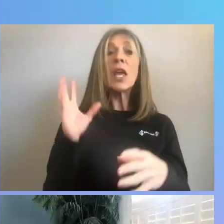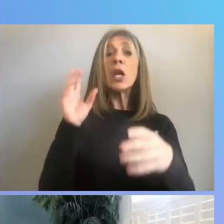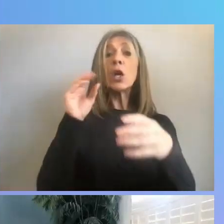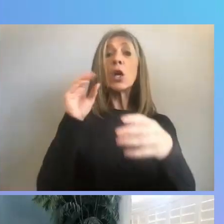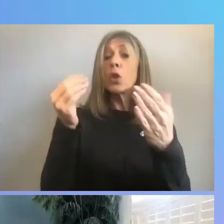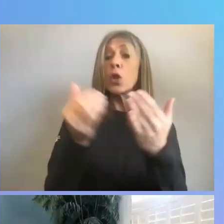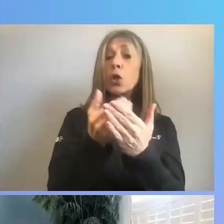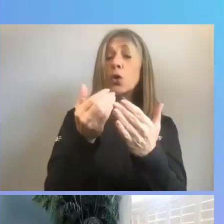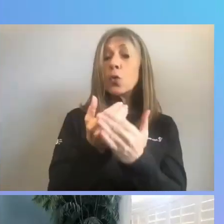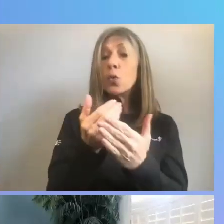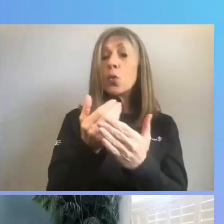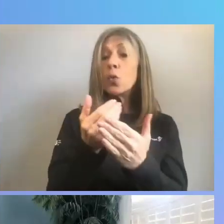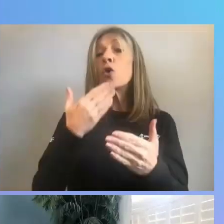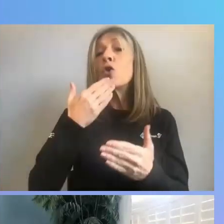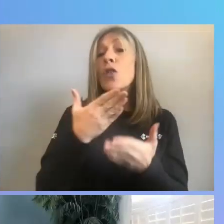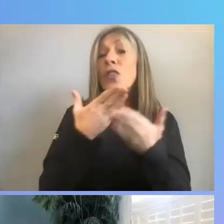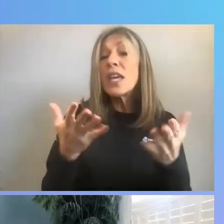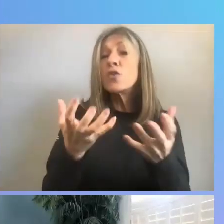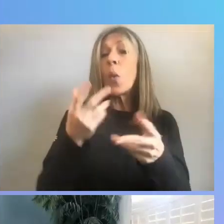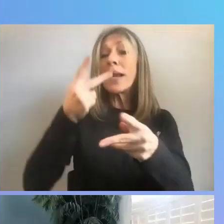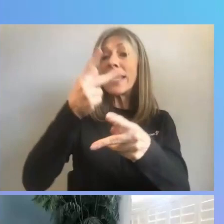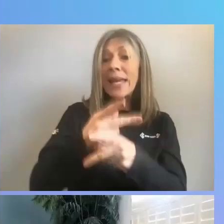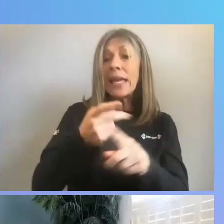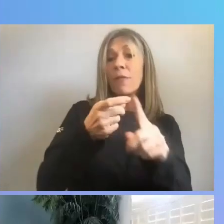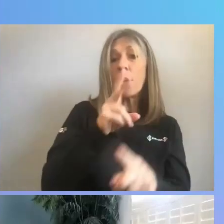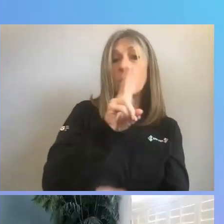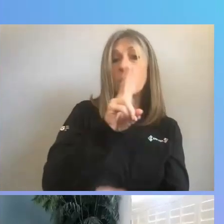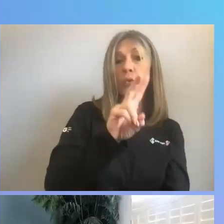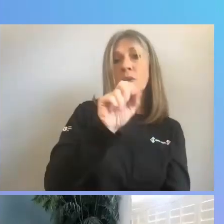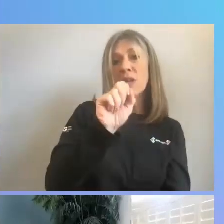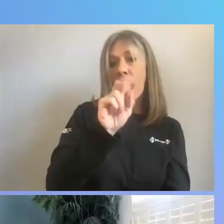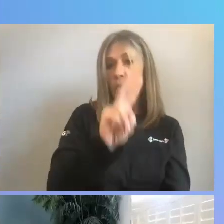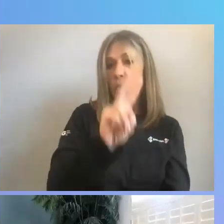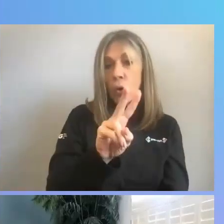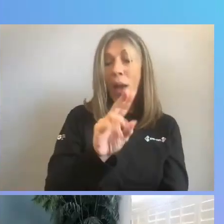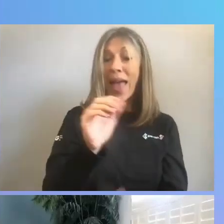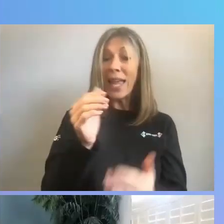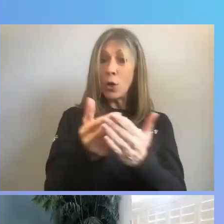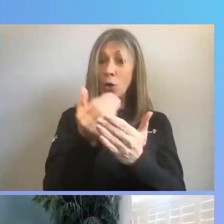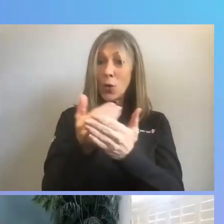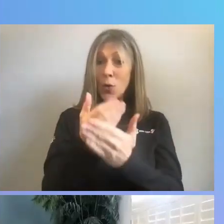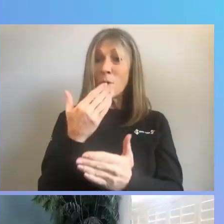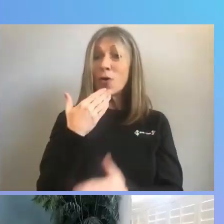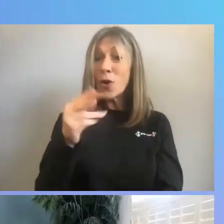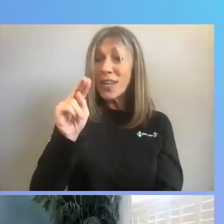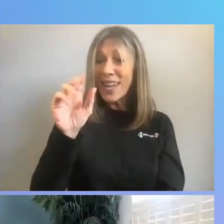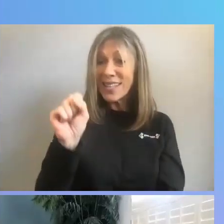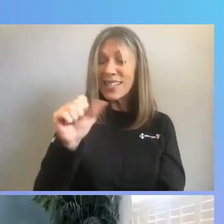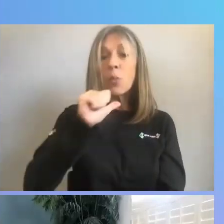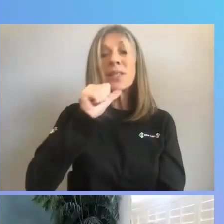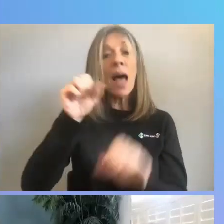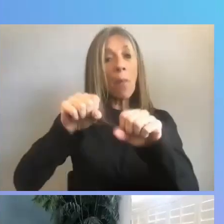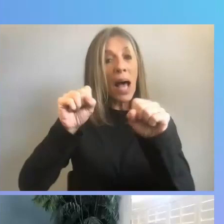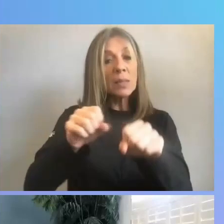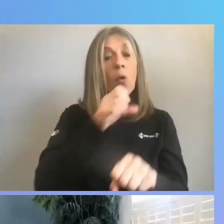you know and want to keep from WCAG 2.2, and adds new goodness that wasn't possible in the old